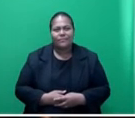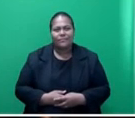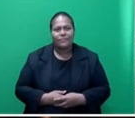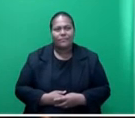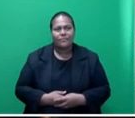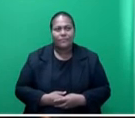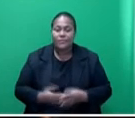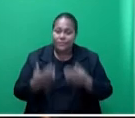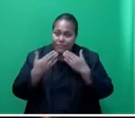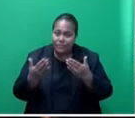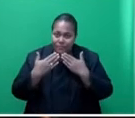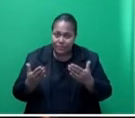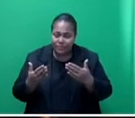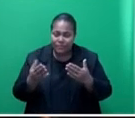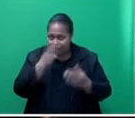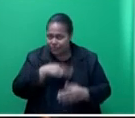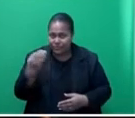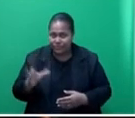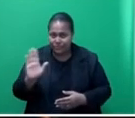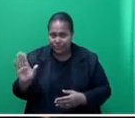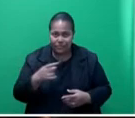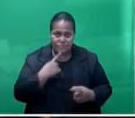contribution, and I now give the floor to the